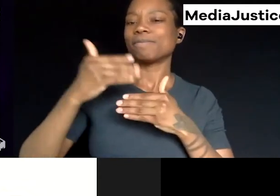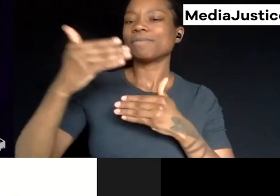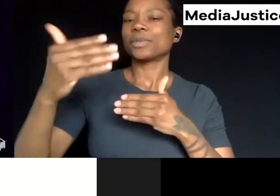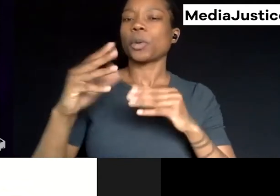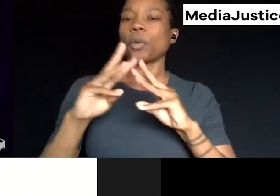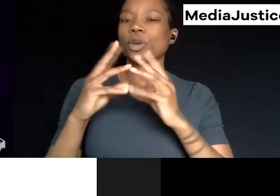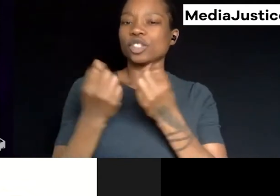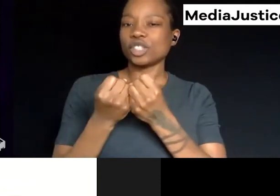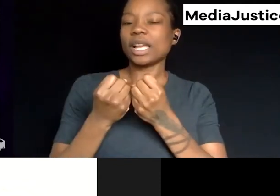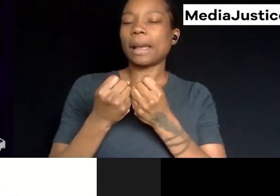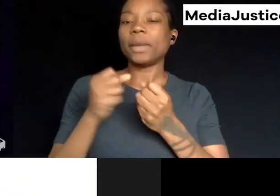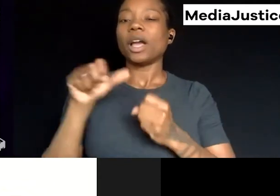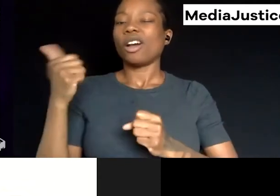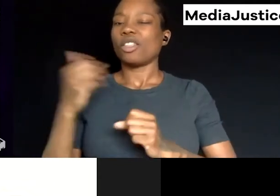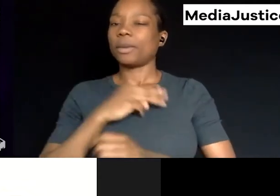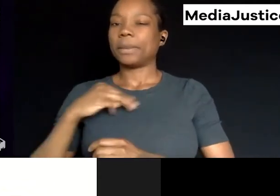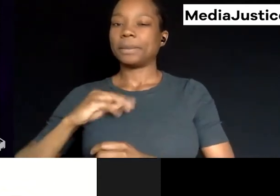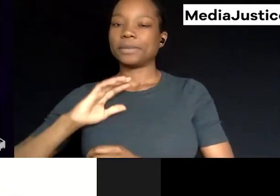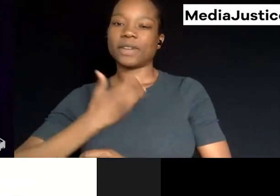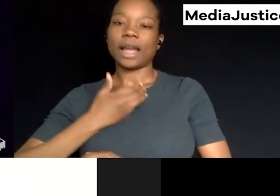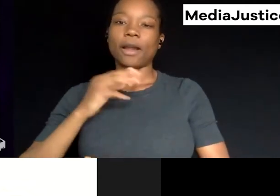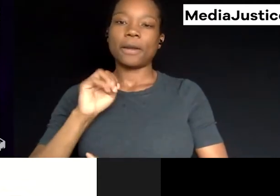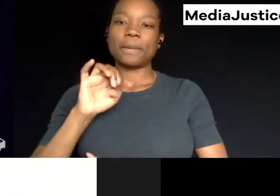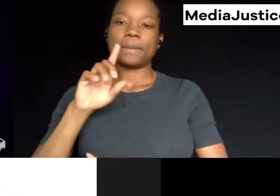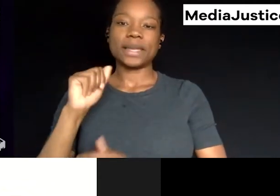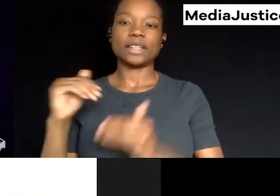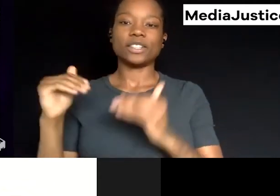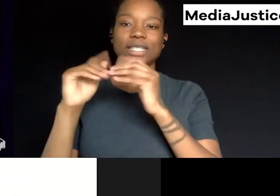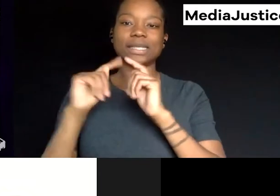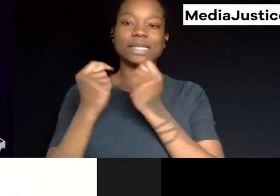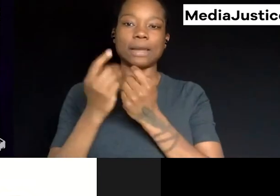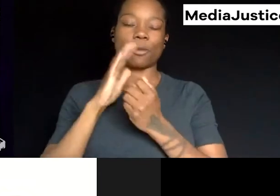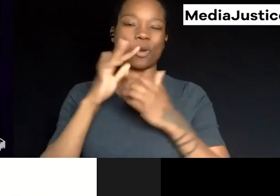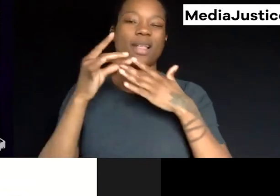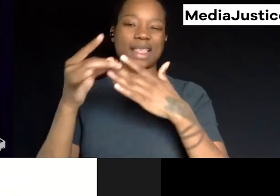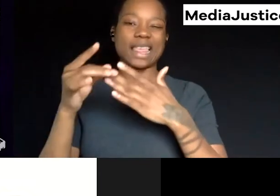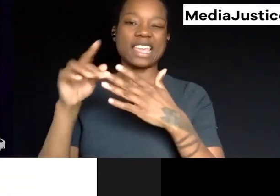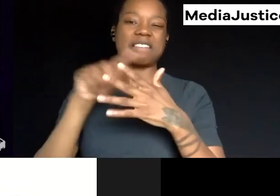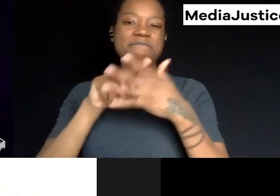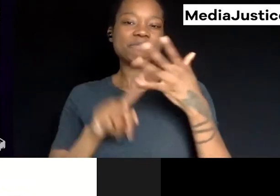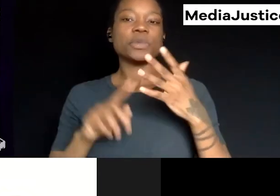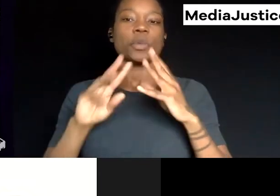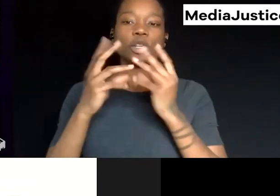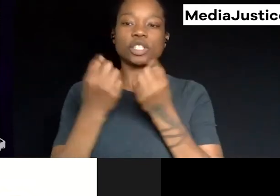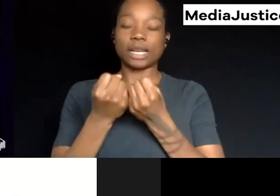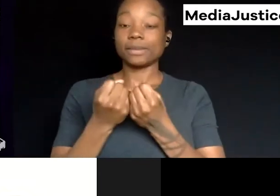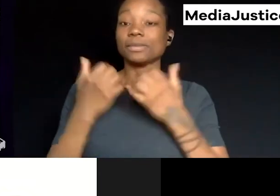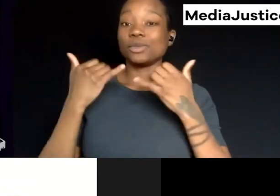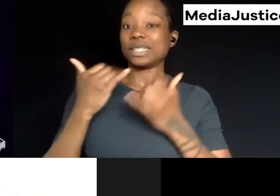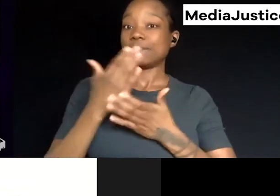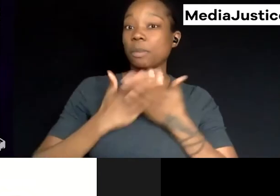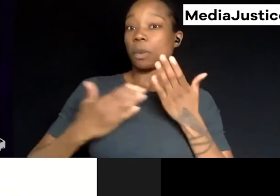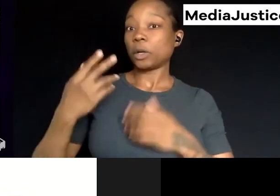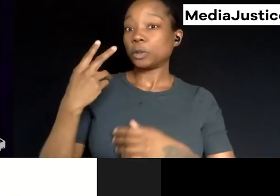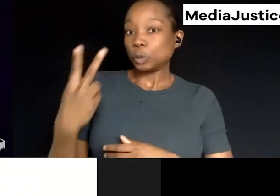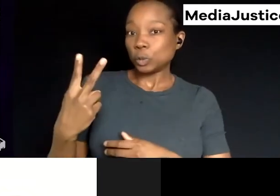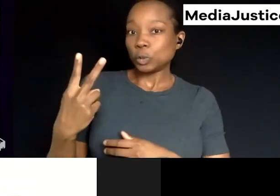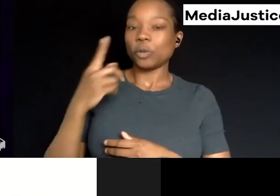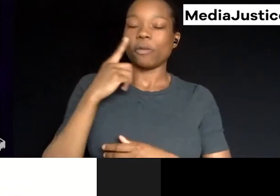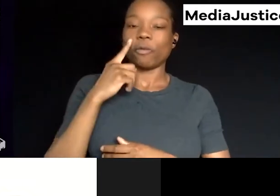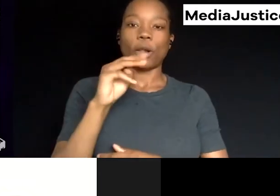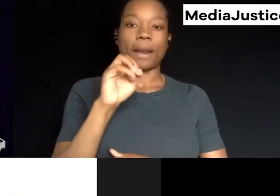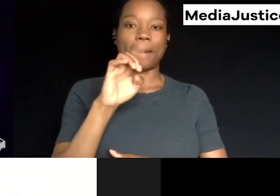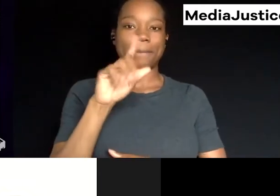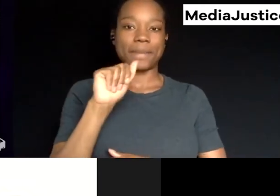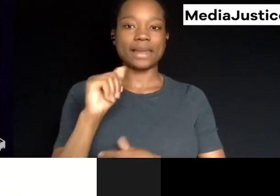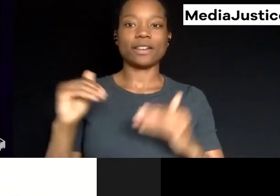of the Media Justice team. Today's topic, of course, is part two of Media Justice 101, and I'll catch